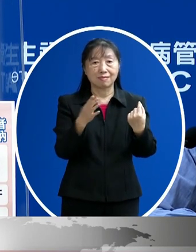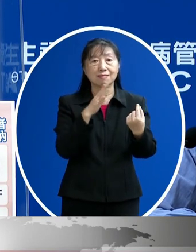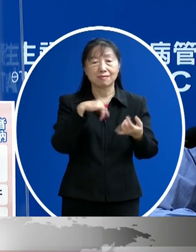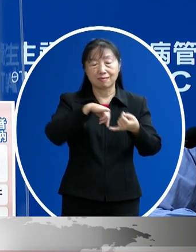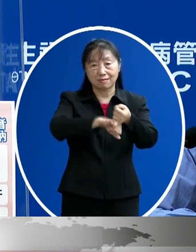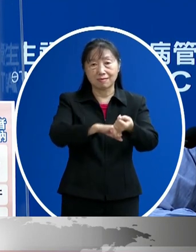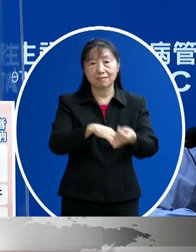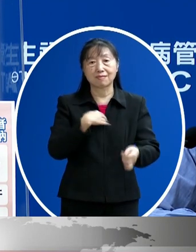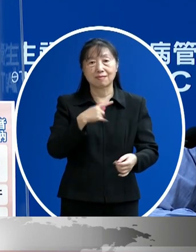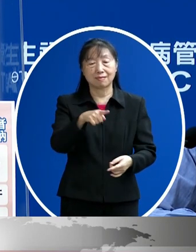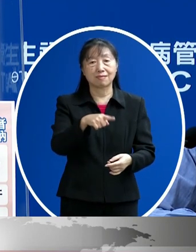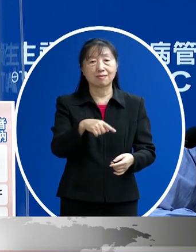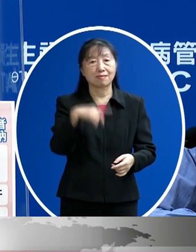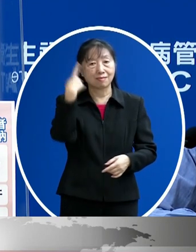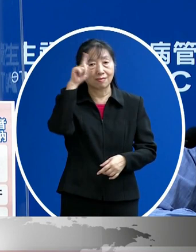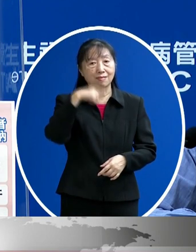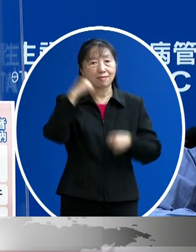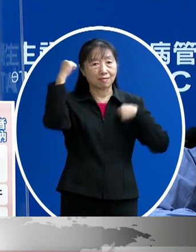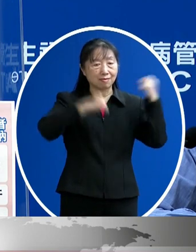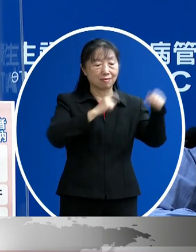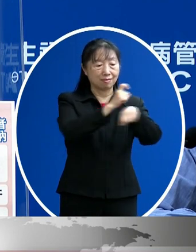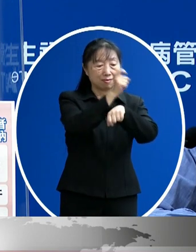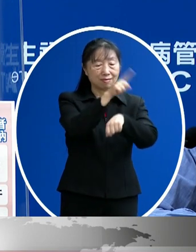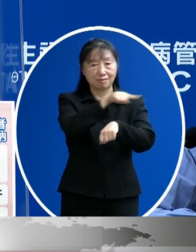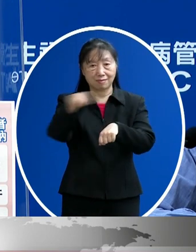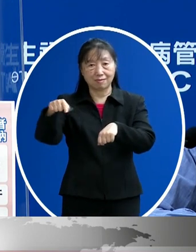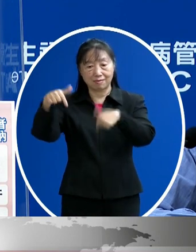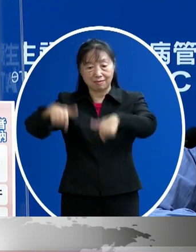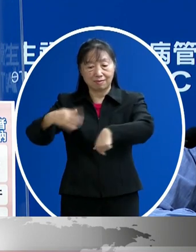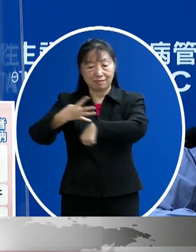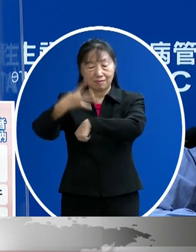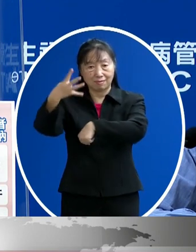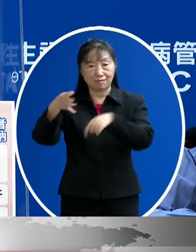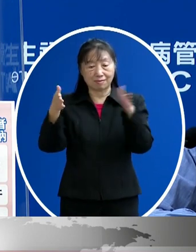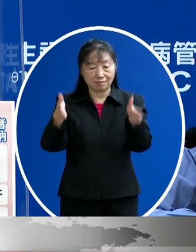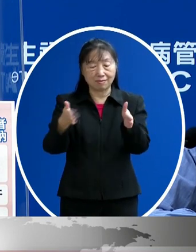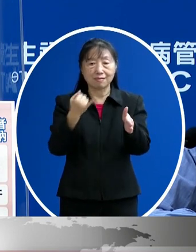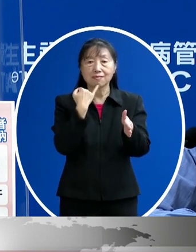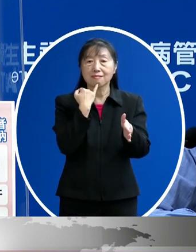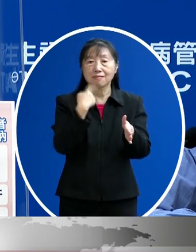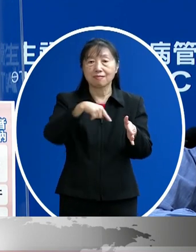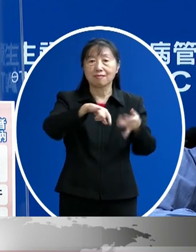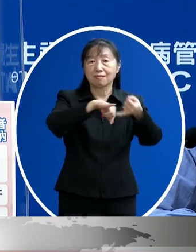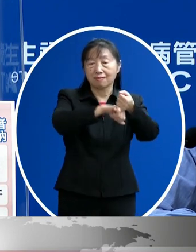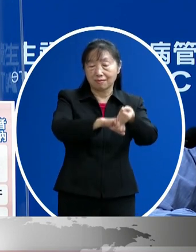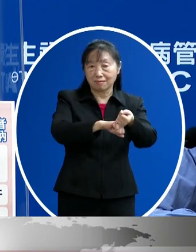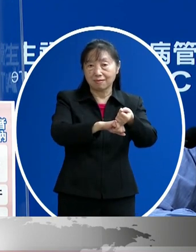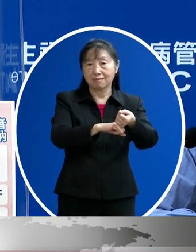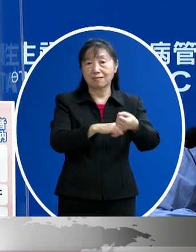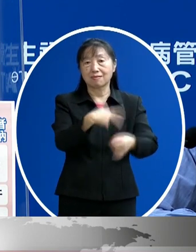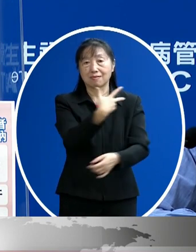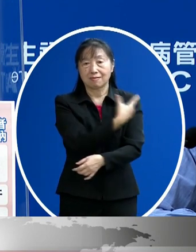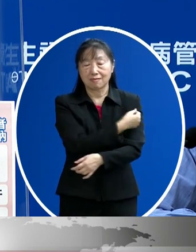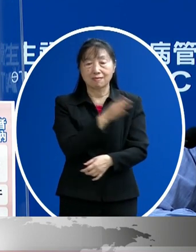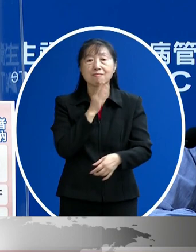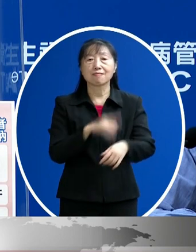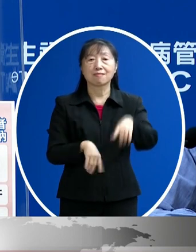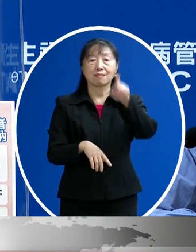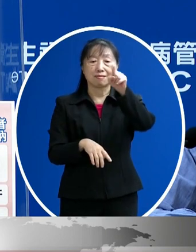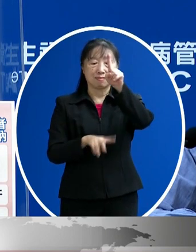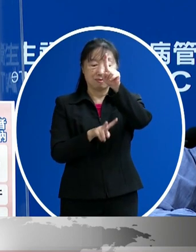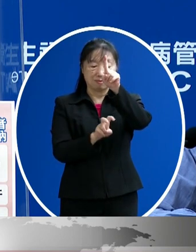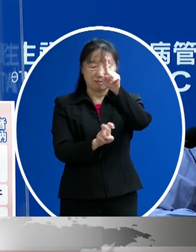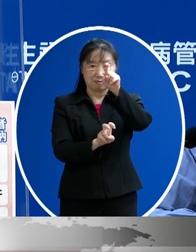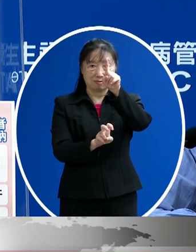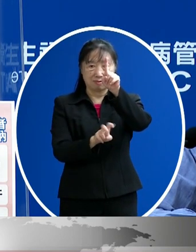p.m. Administration will be on November 20th and November 21st. There aren't that many eligible people, so the window of time is